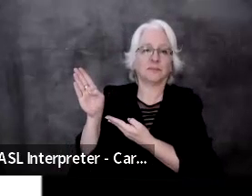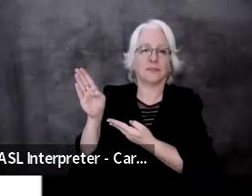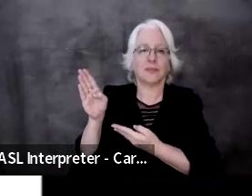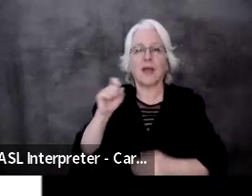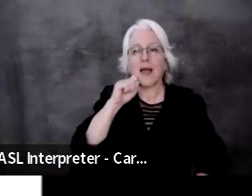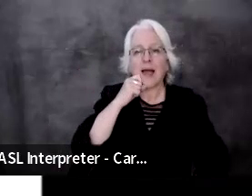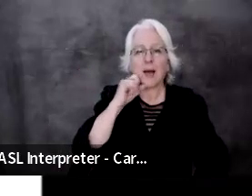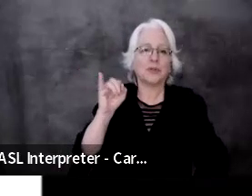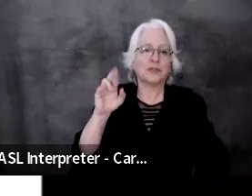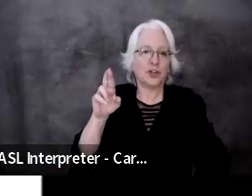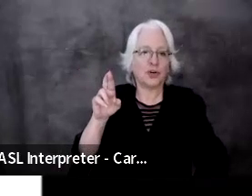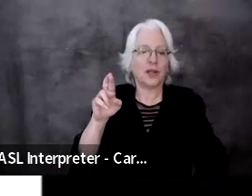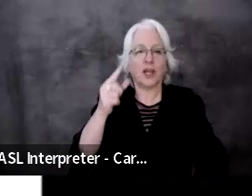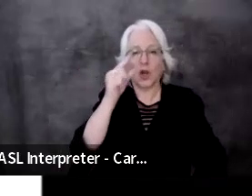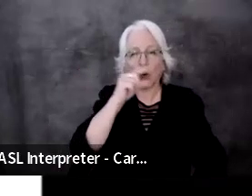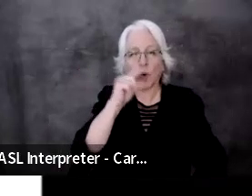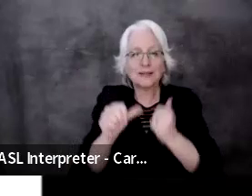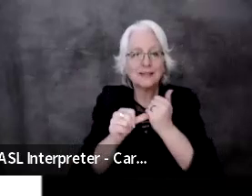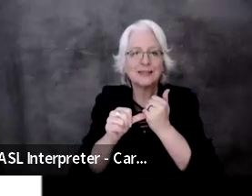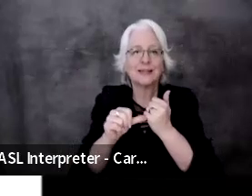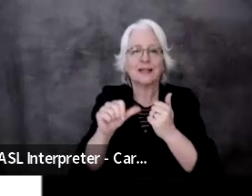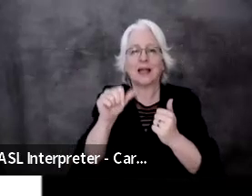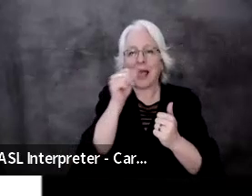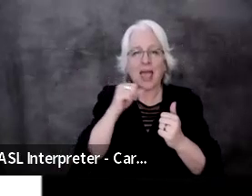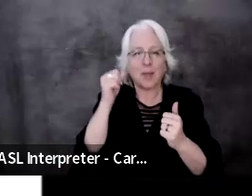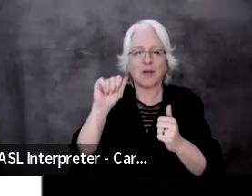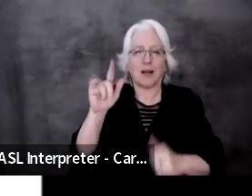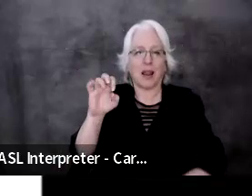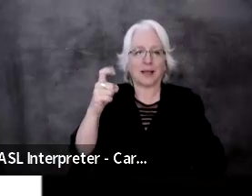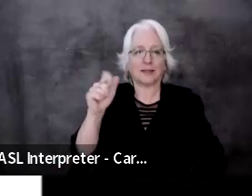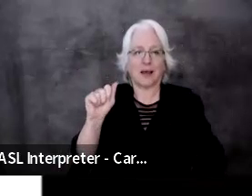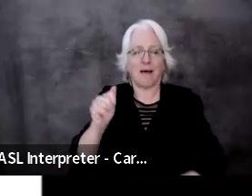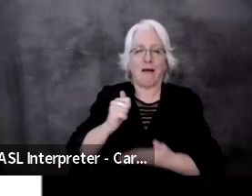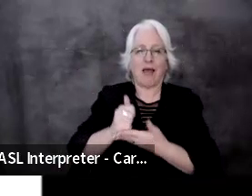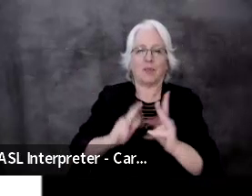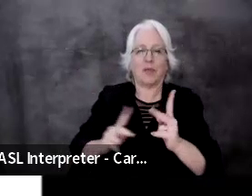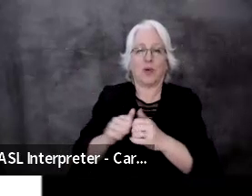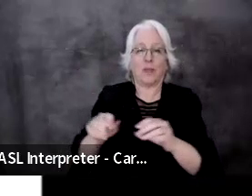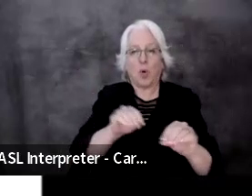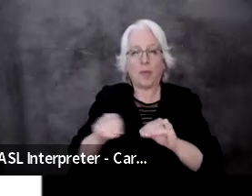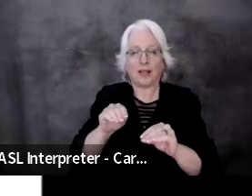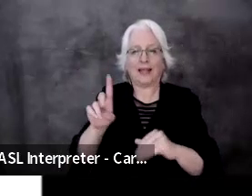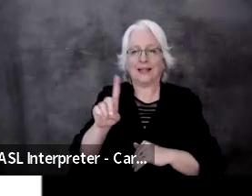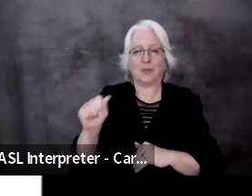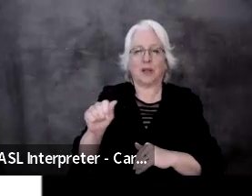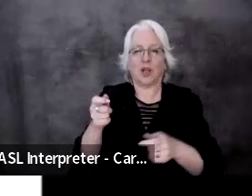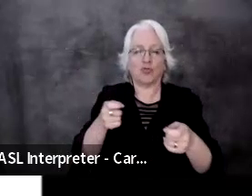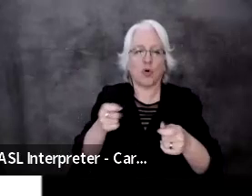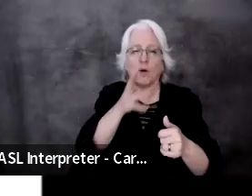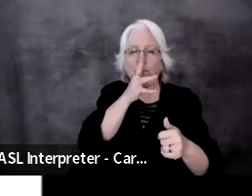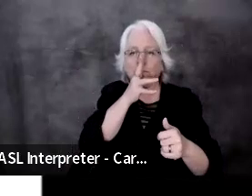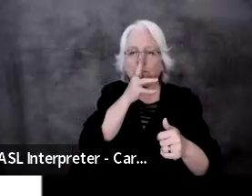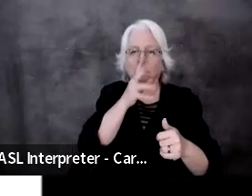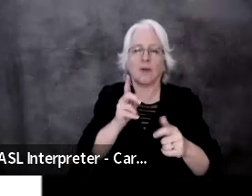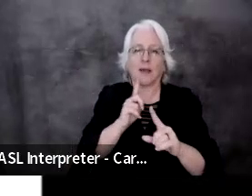Amazon Alexa help individuals with mobility disabilities control devices and access information using voice commands. So it's